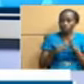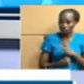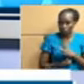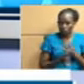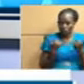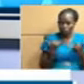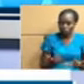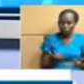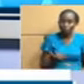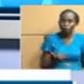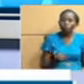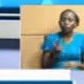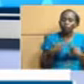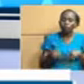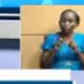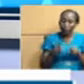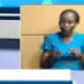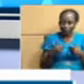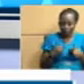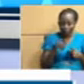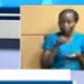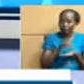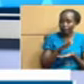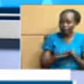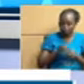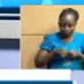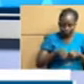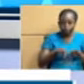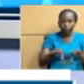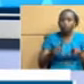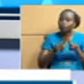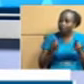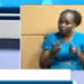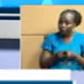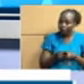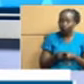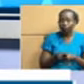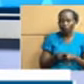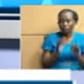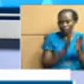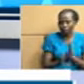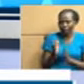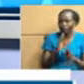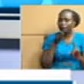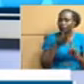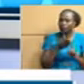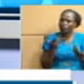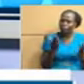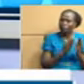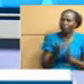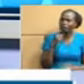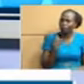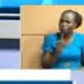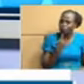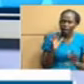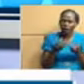So we need to have this data disaggregated, but also know for planning purposes, who are we planning for? How many